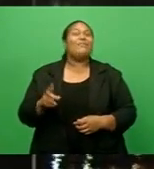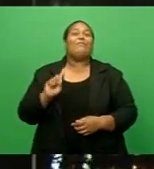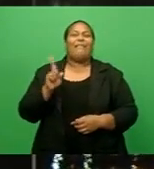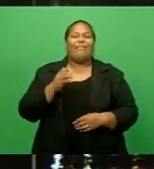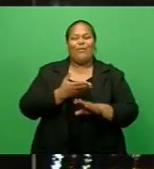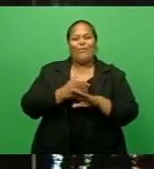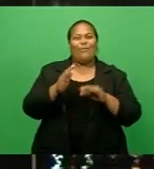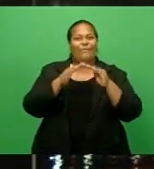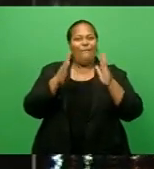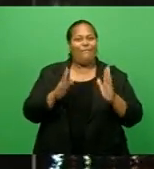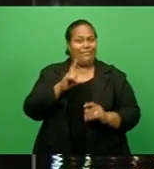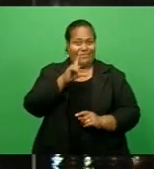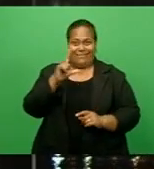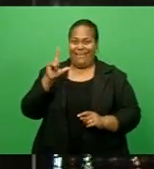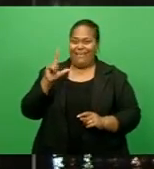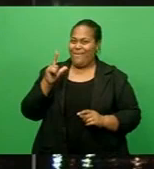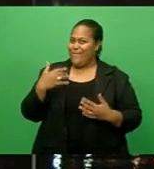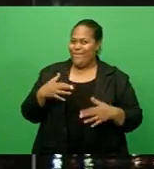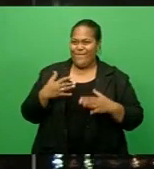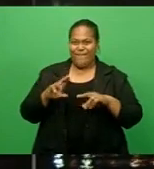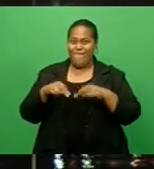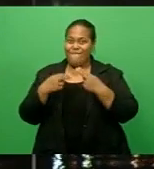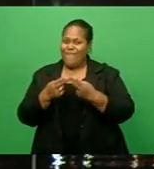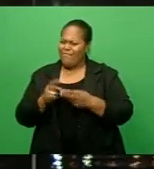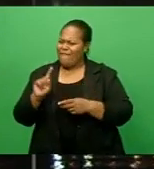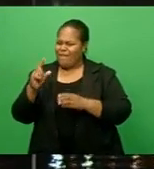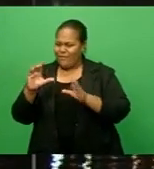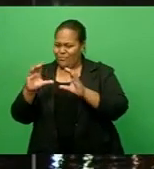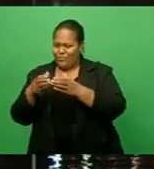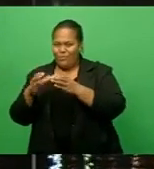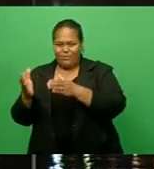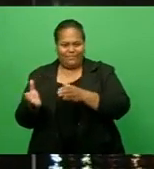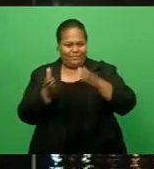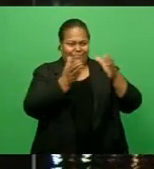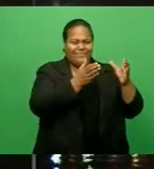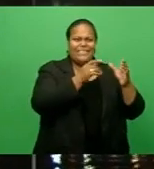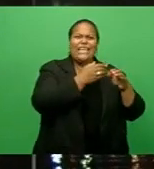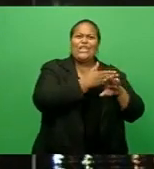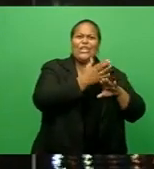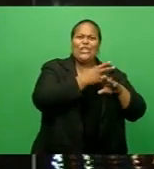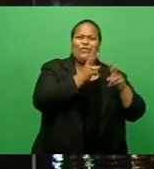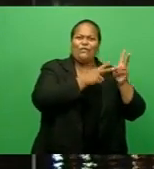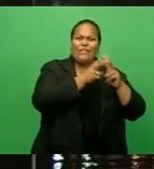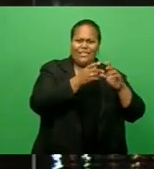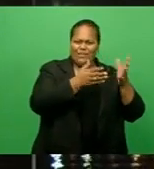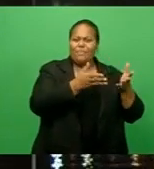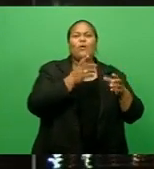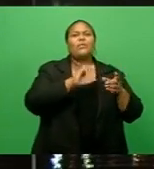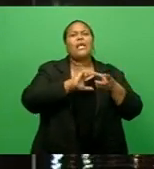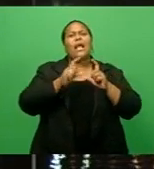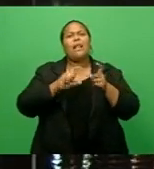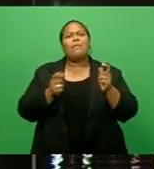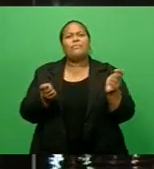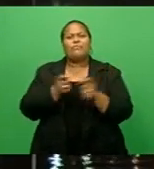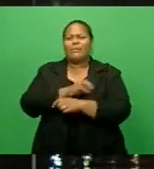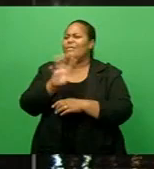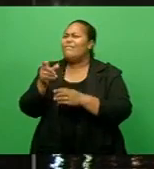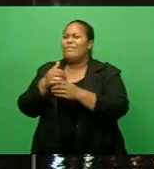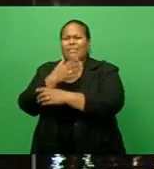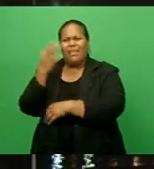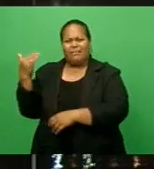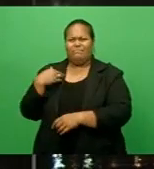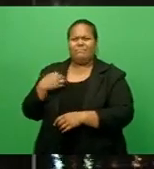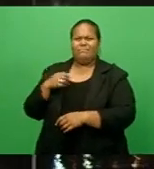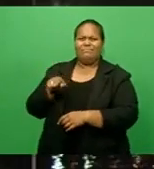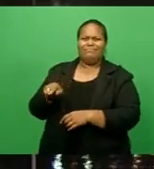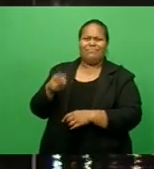yesterday. The families were the first batch to be relocated to the new village site following the effects of climate change they had faced every day.